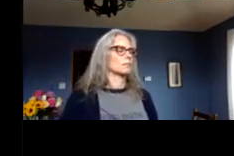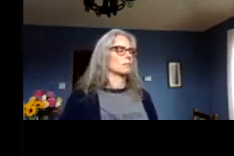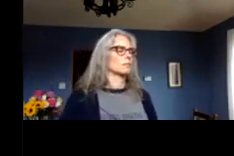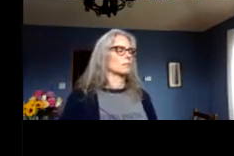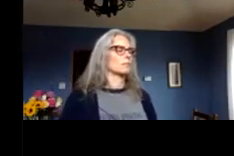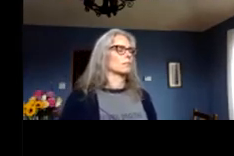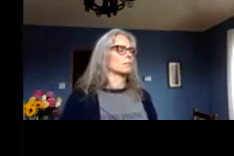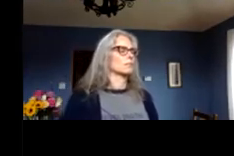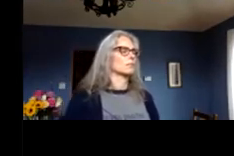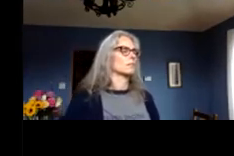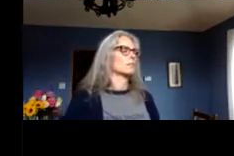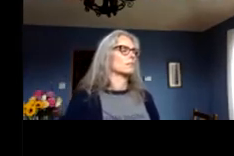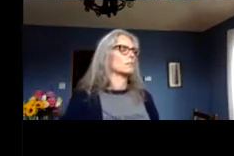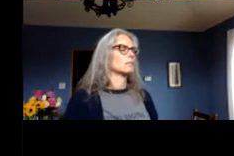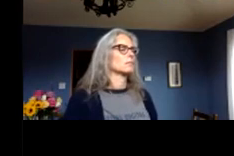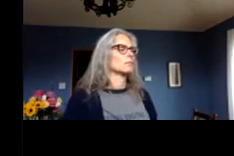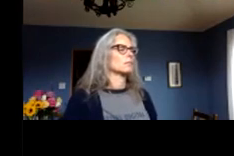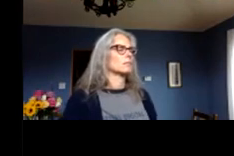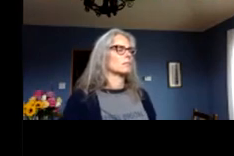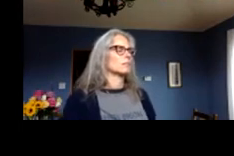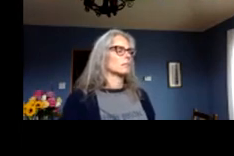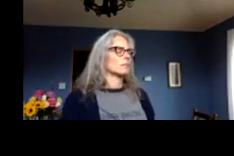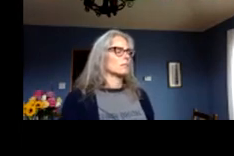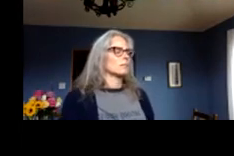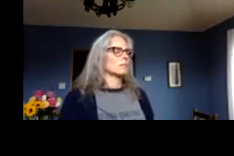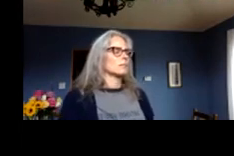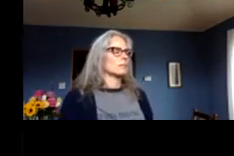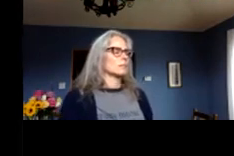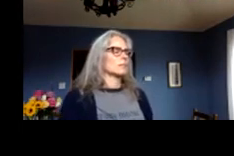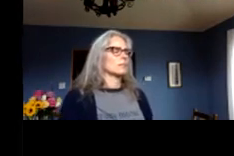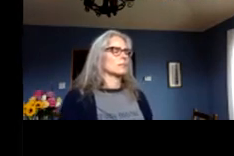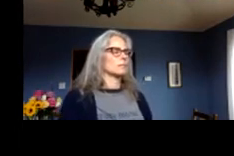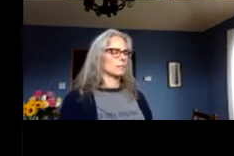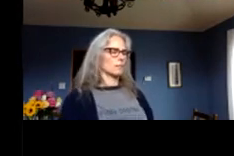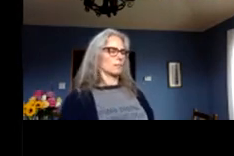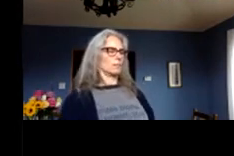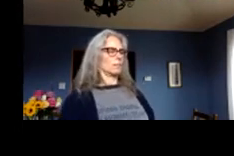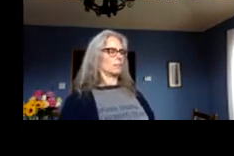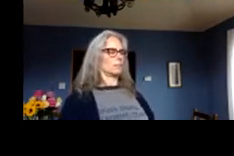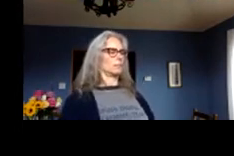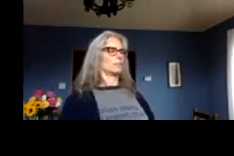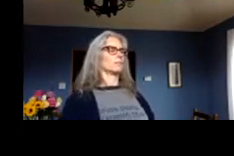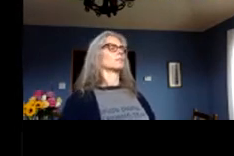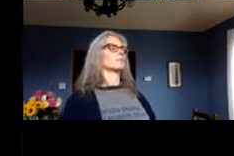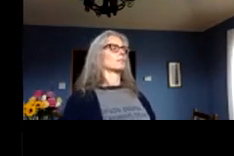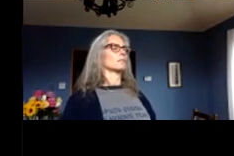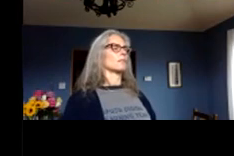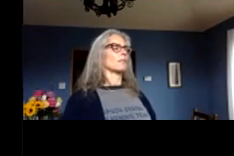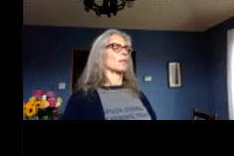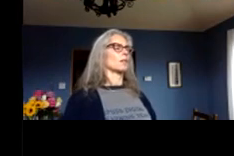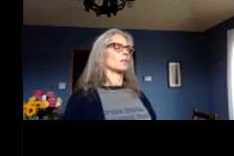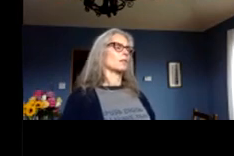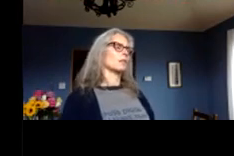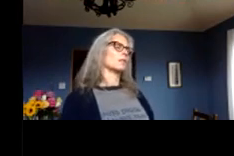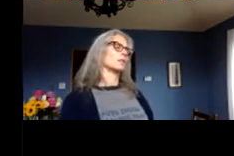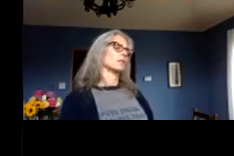and grade it and return it so students look at it. Students get an email that you returned it, but you also don't have to add a score. So you could have students, if we're